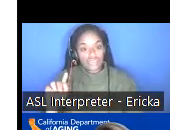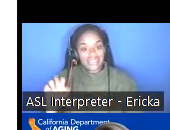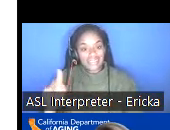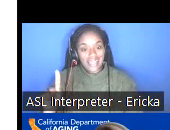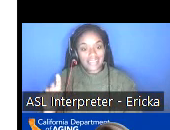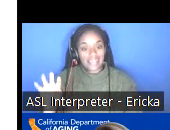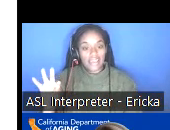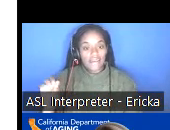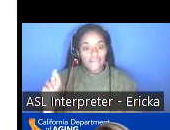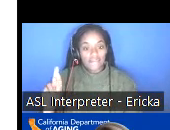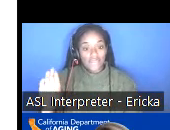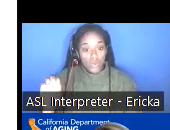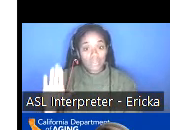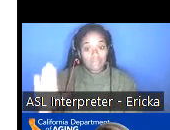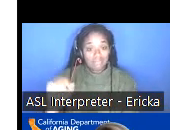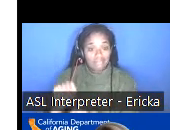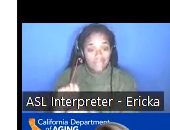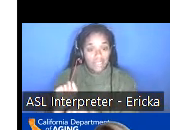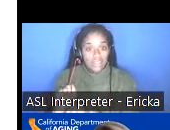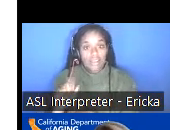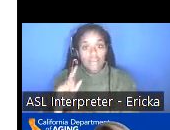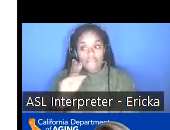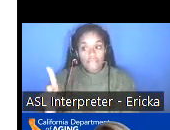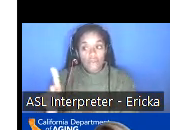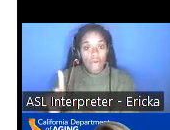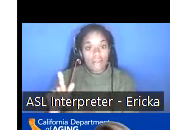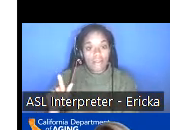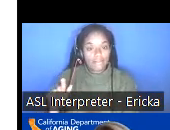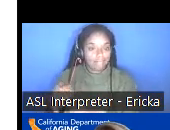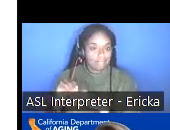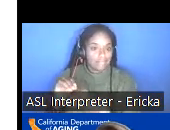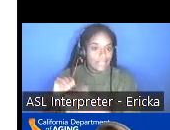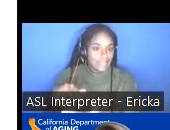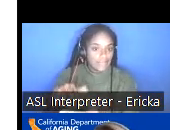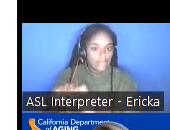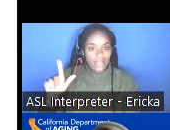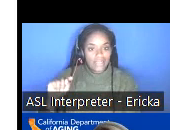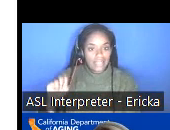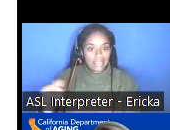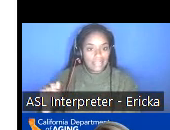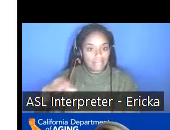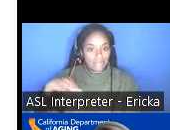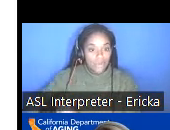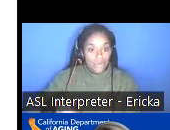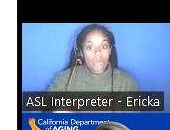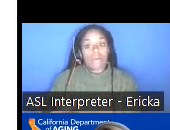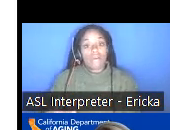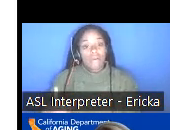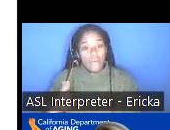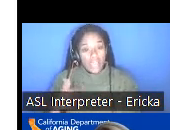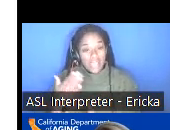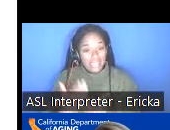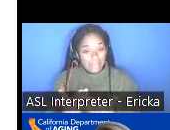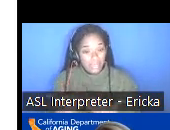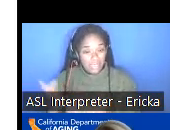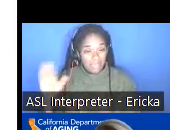work to develop a feasibility study for a LTSS benefit. We also had a number of initiatives prior to that through the Department